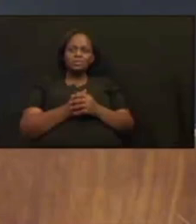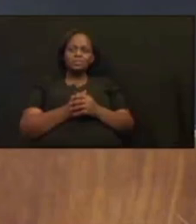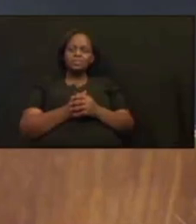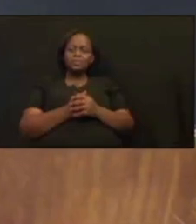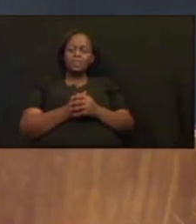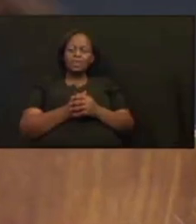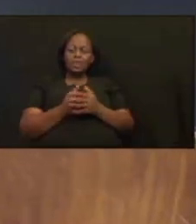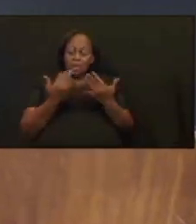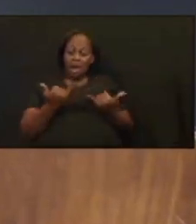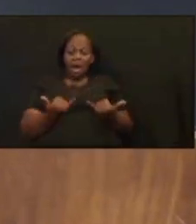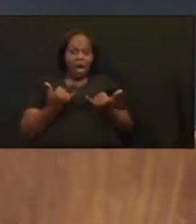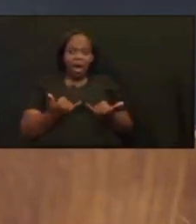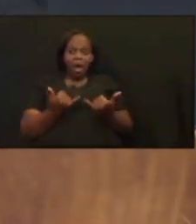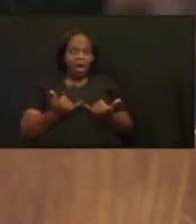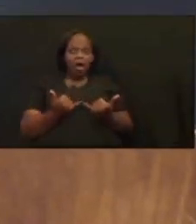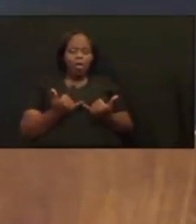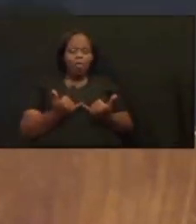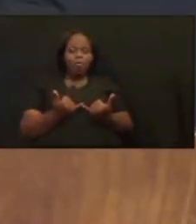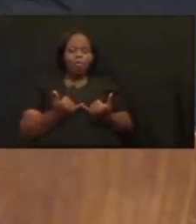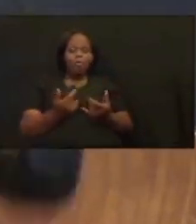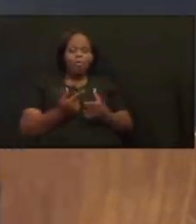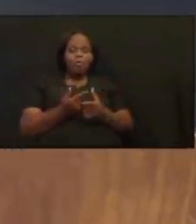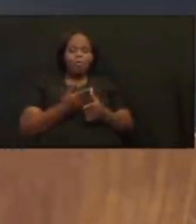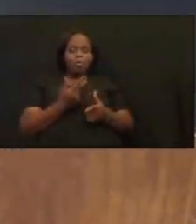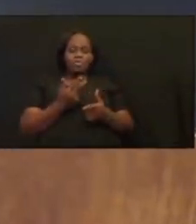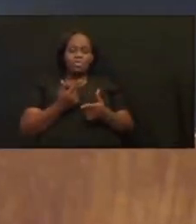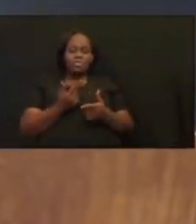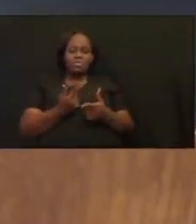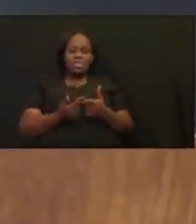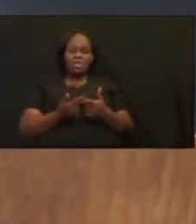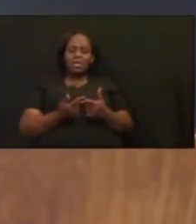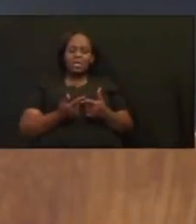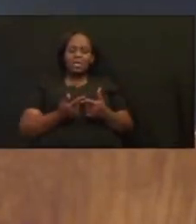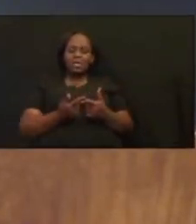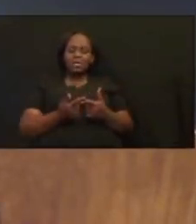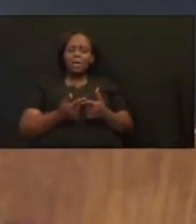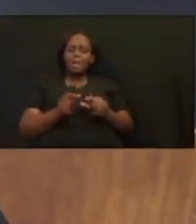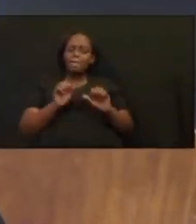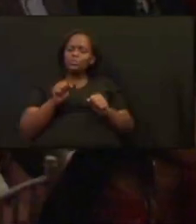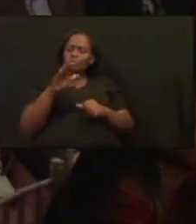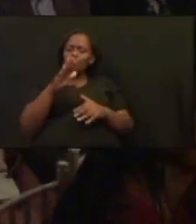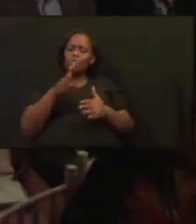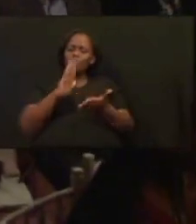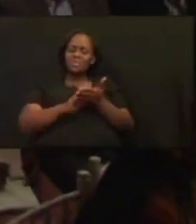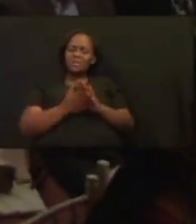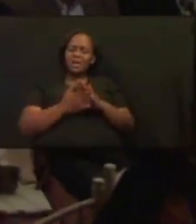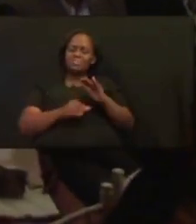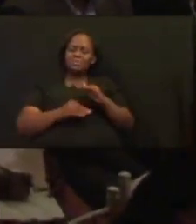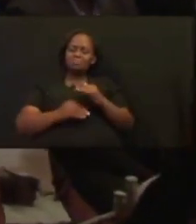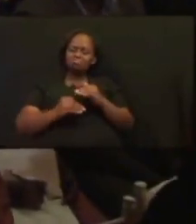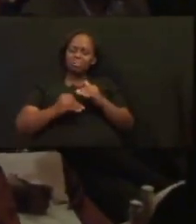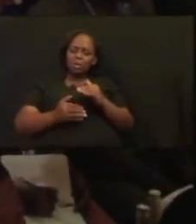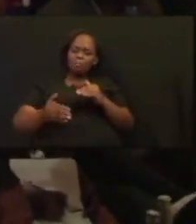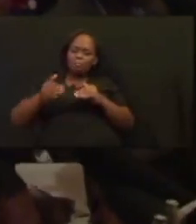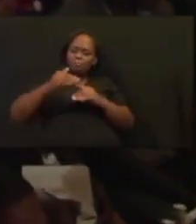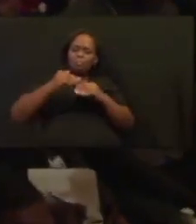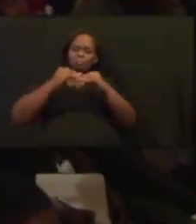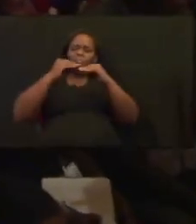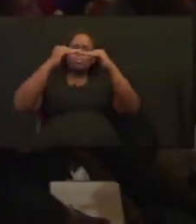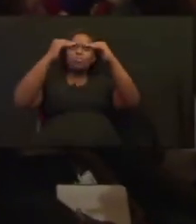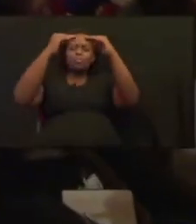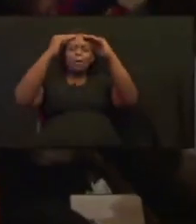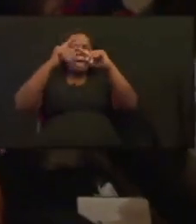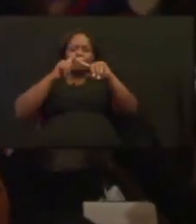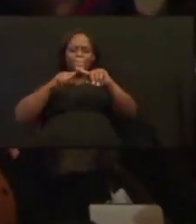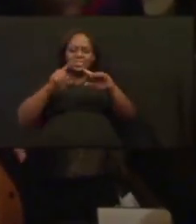By now, some apostles sent in your ministry would have started rising, but they are still children right now, trapped by your